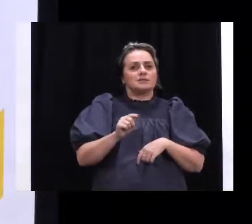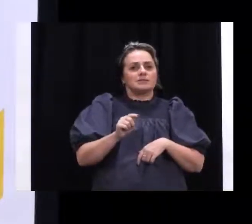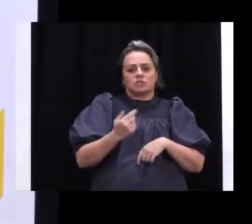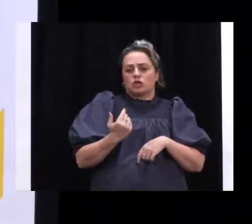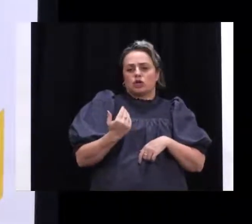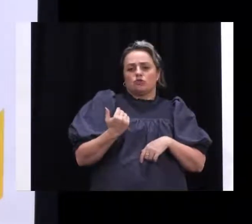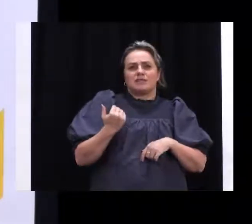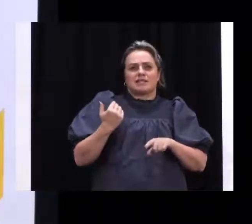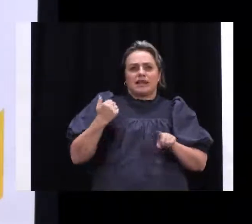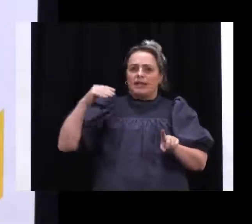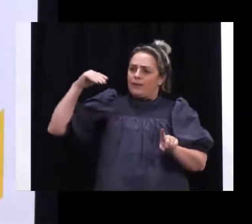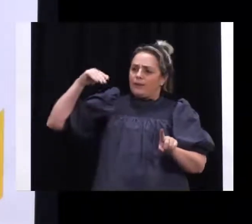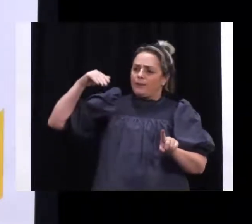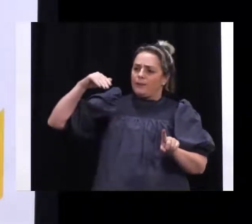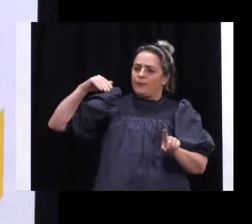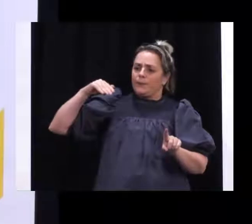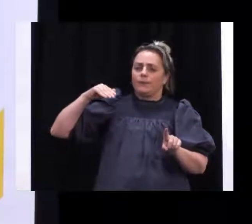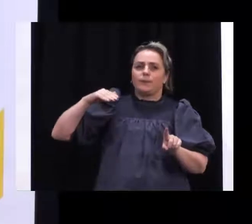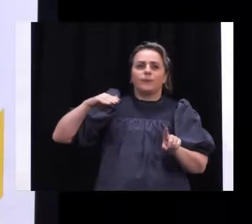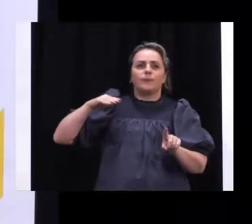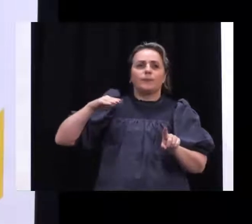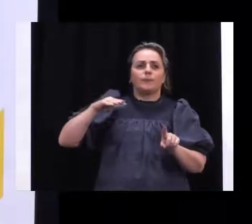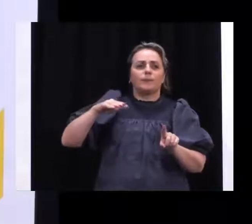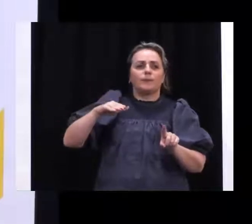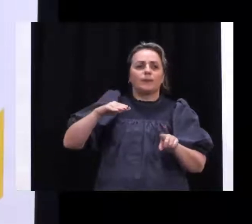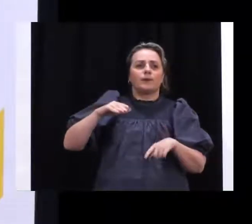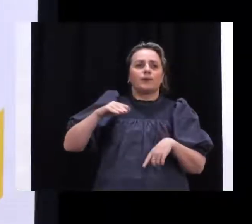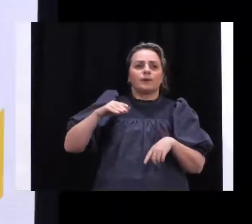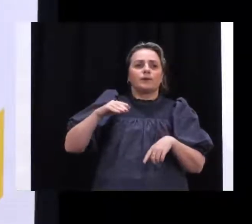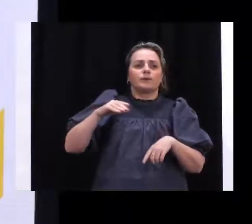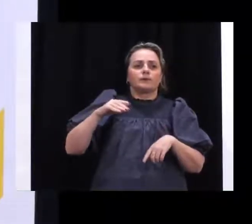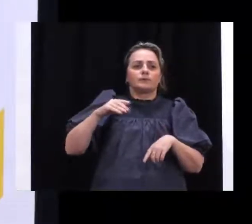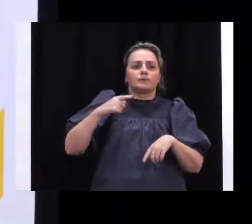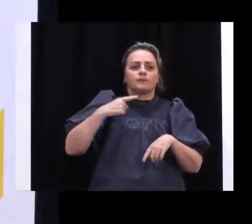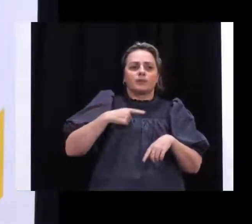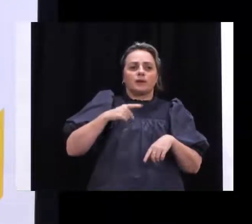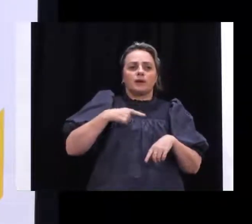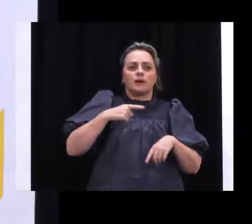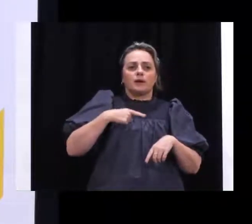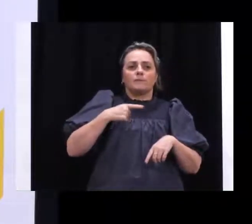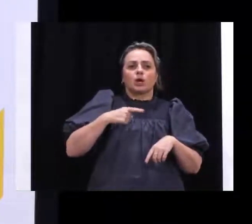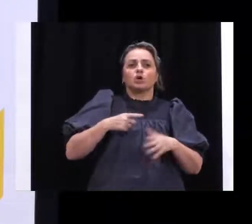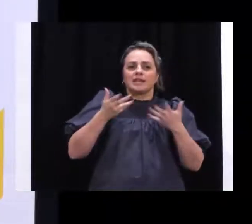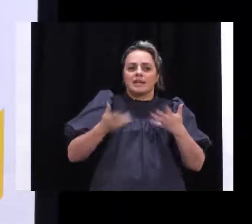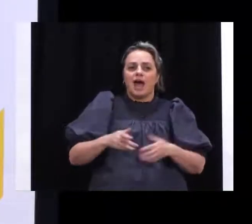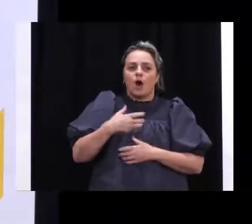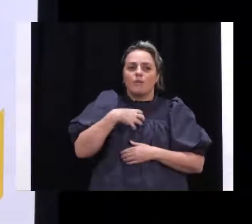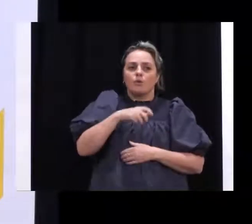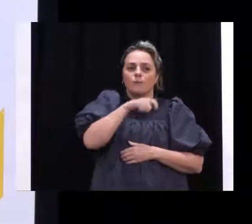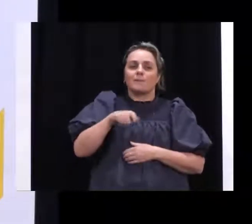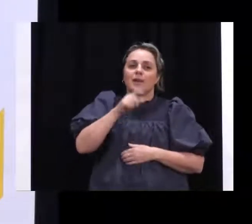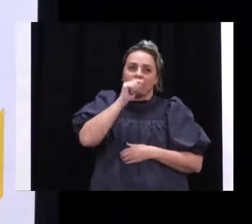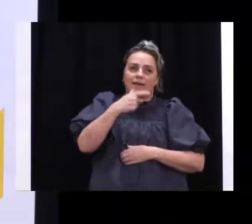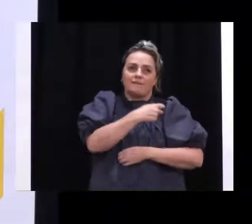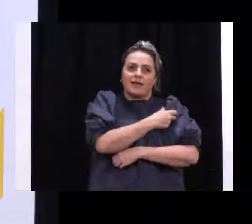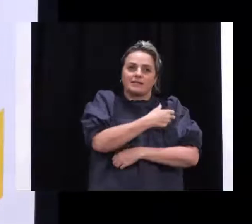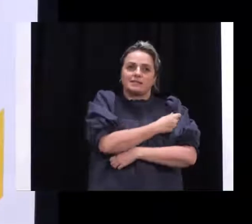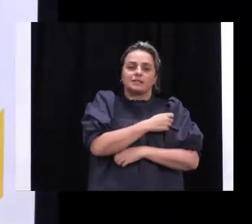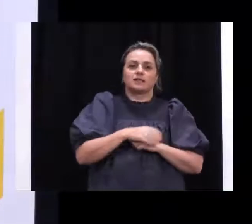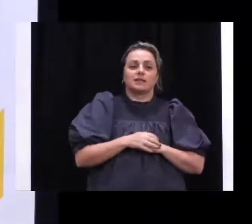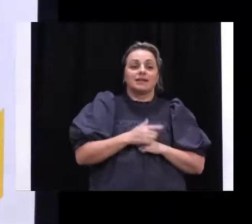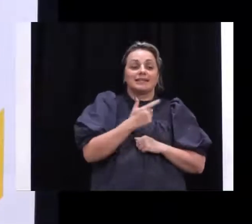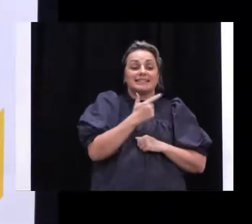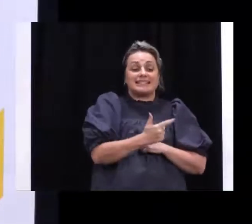recent days because we've just added the latest population cohort in there. If you look at older age groups, it's actually 79% of